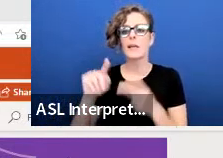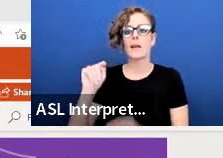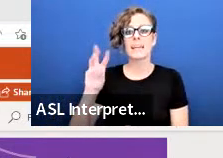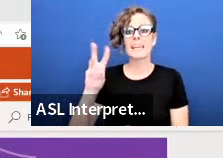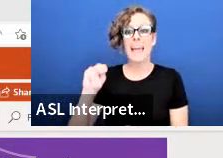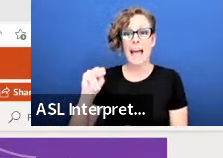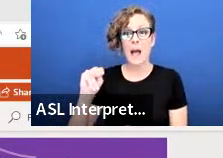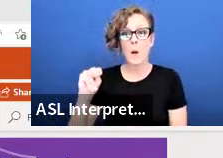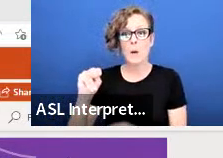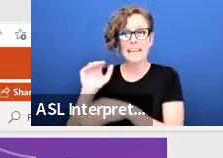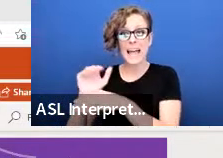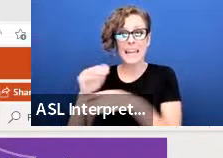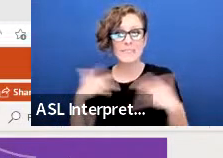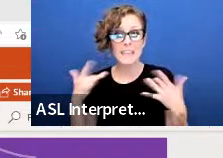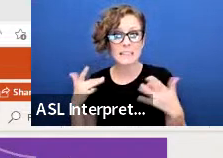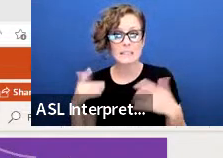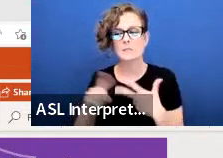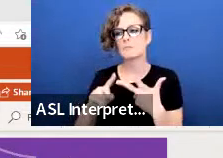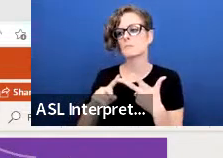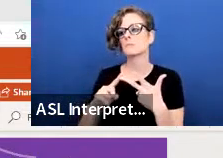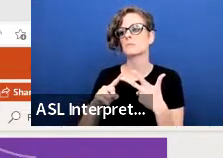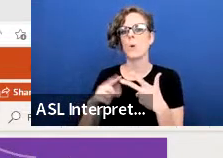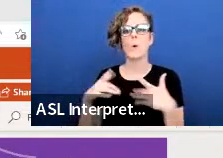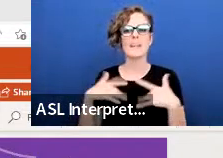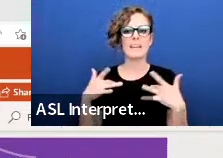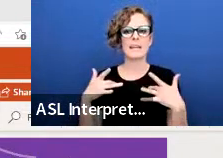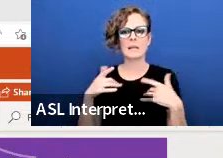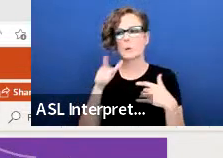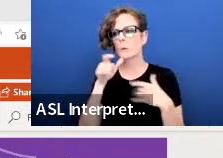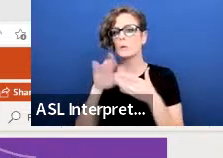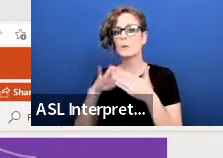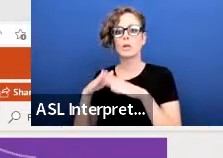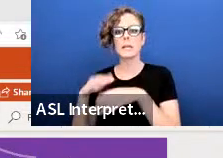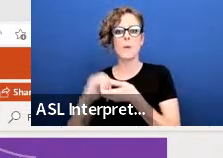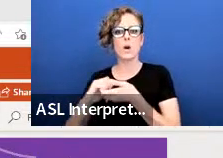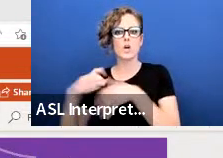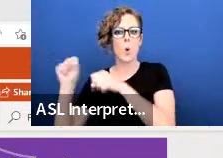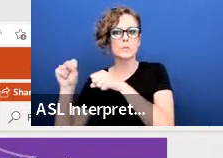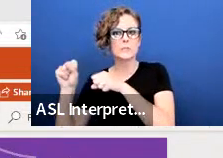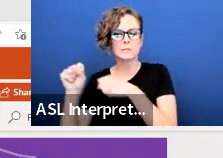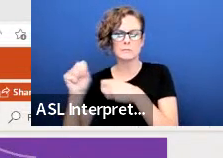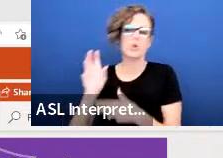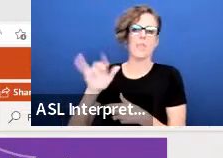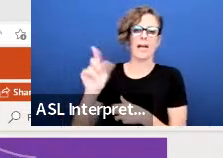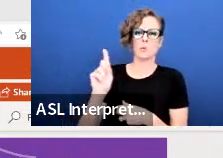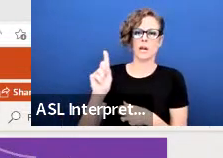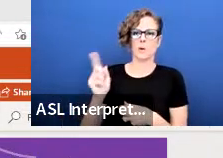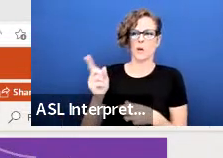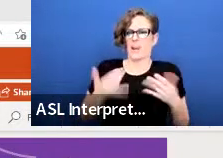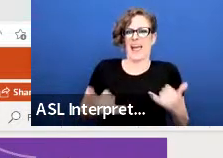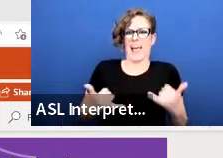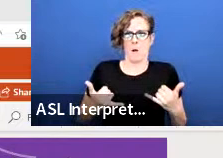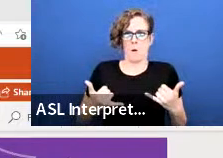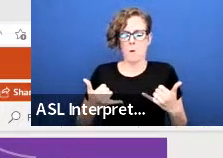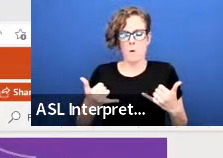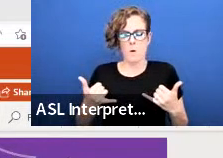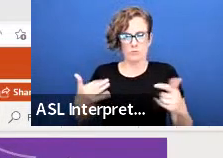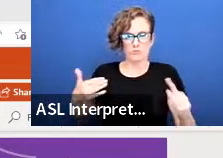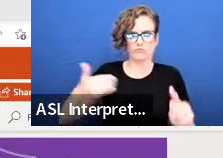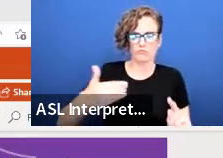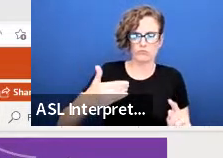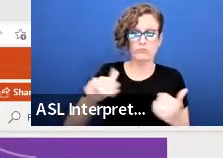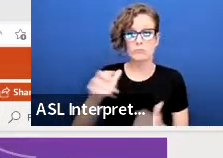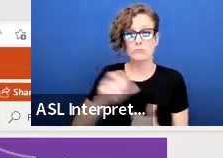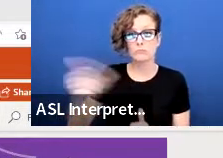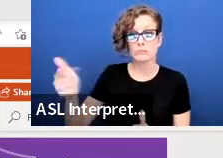an event hosted by a community partner. So that's where we are now. Nancy, if you want to